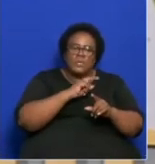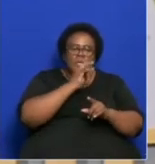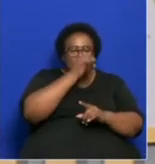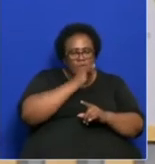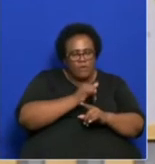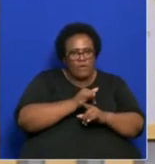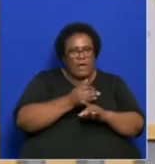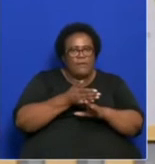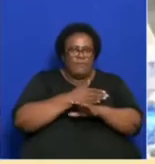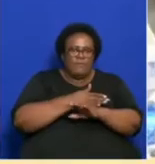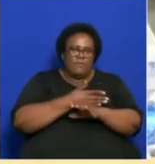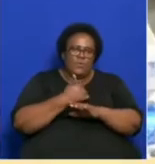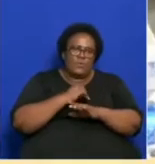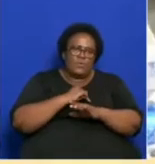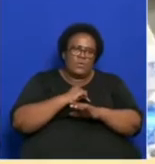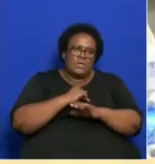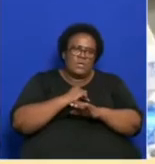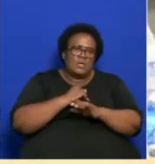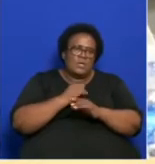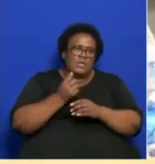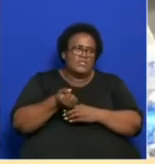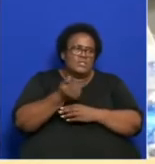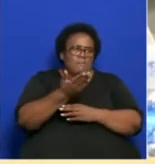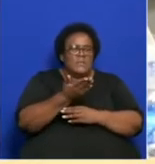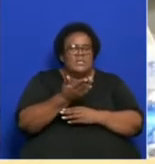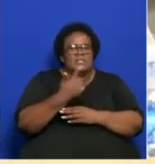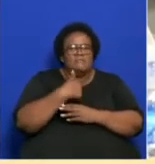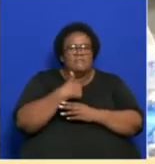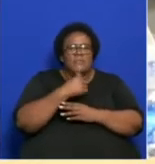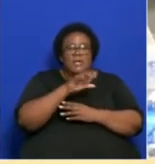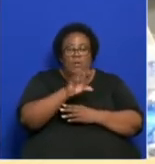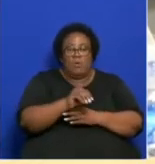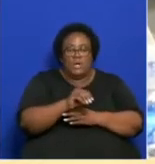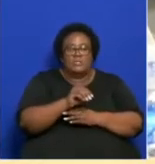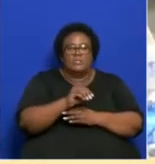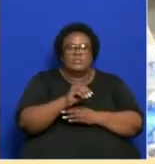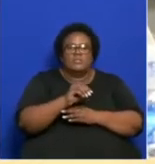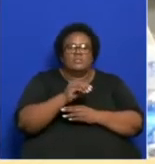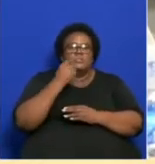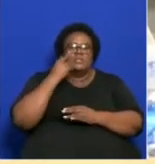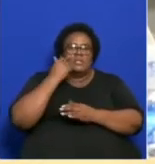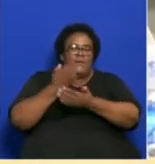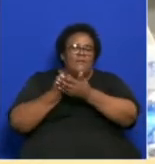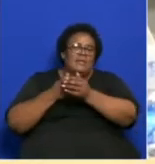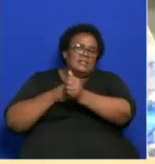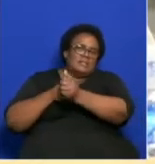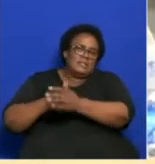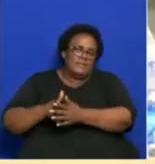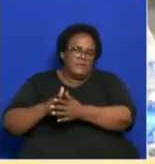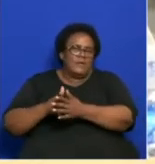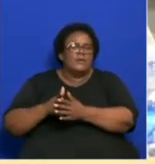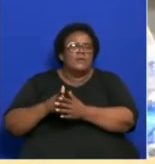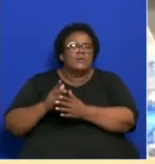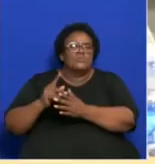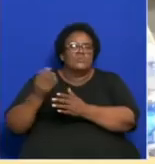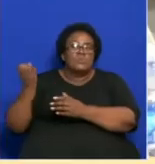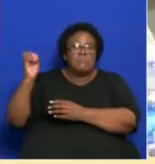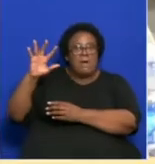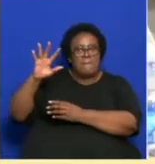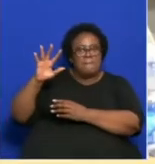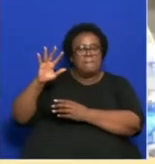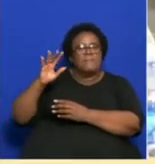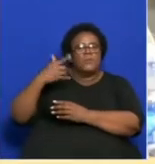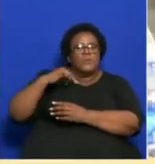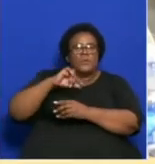leaders to put it up while you continue with your testimony. We may come back to it. It's on page